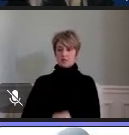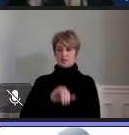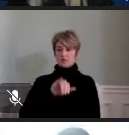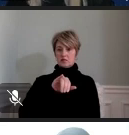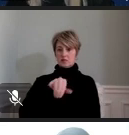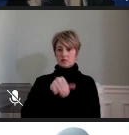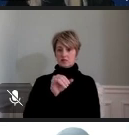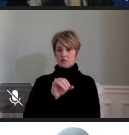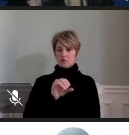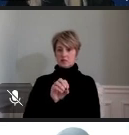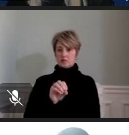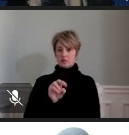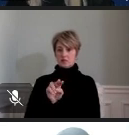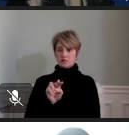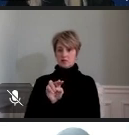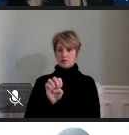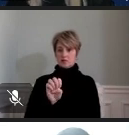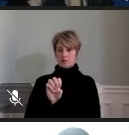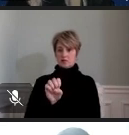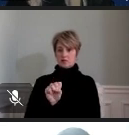Jones.